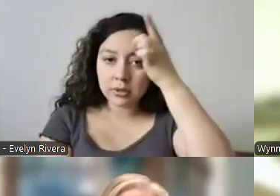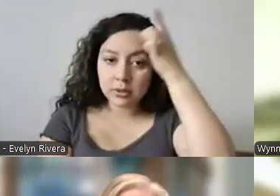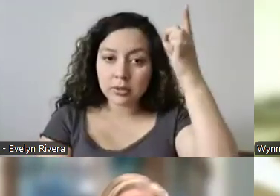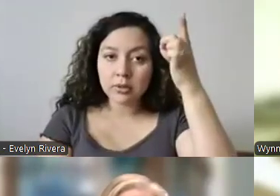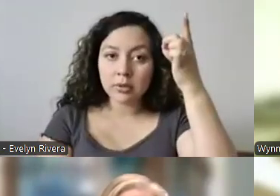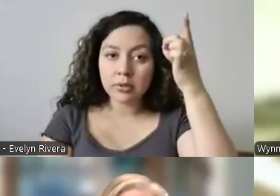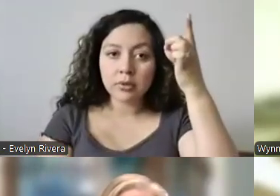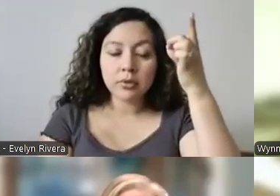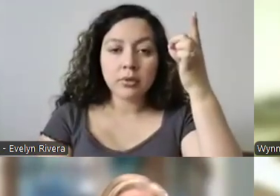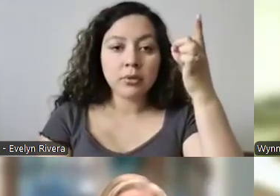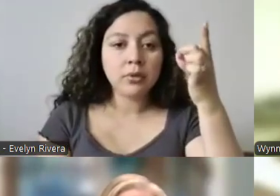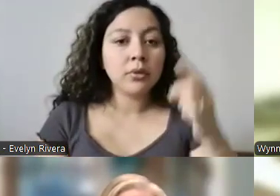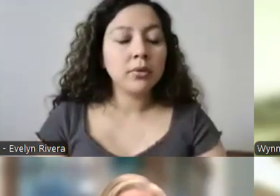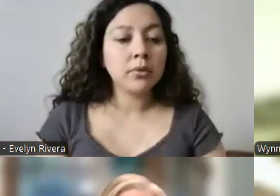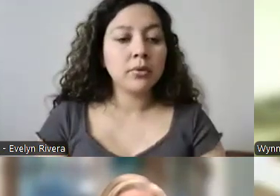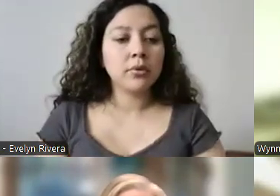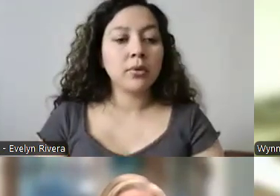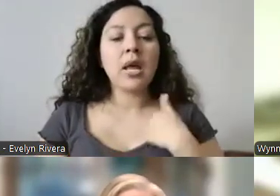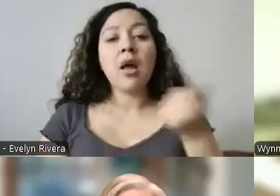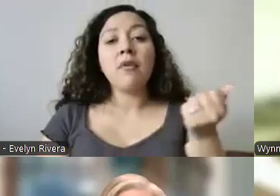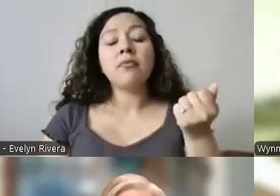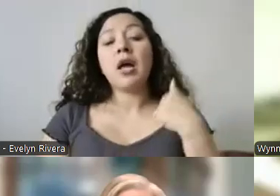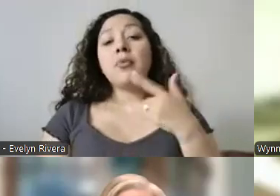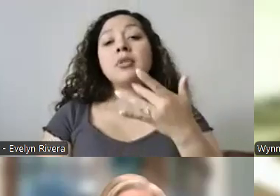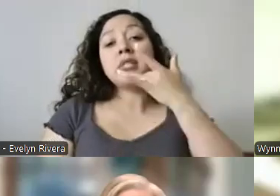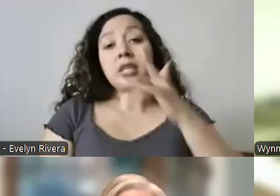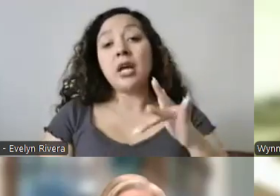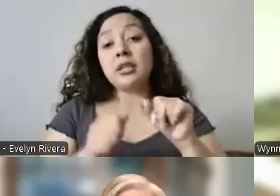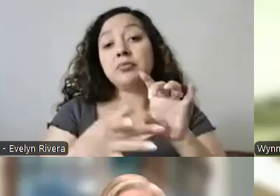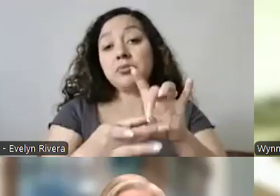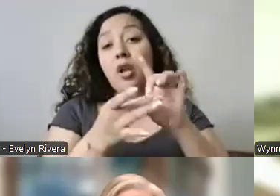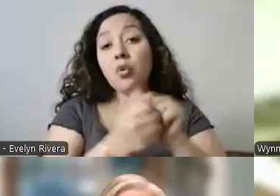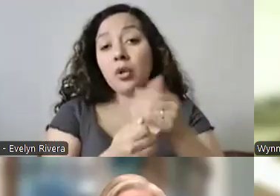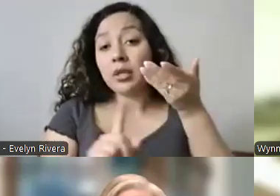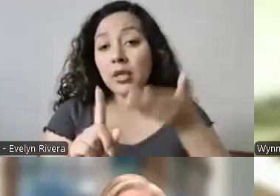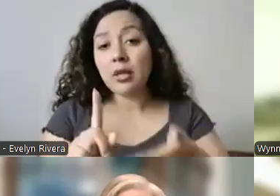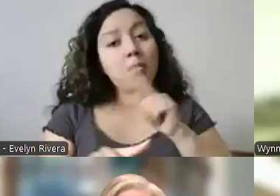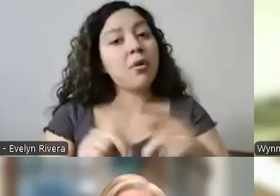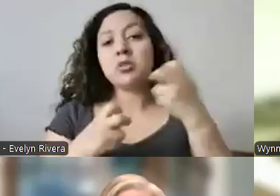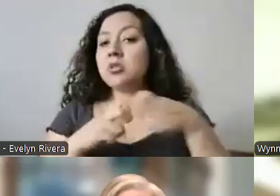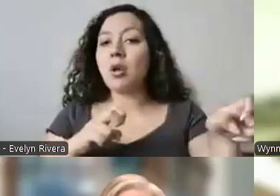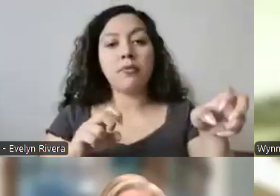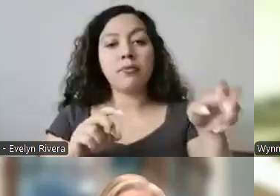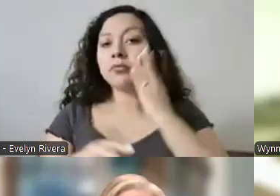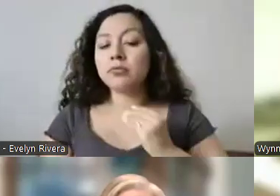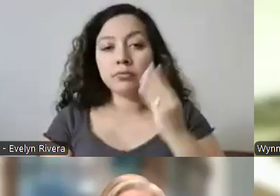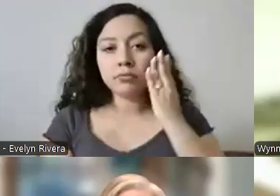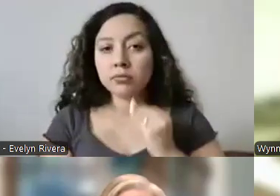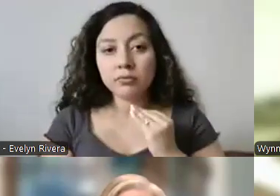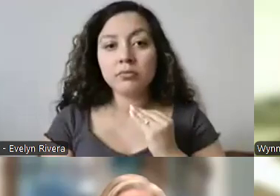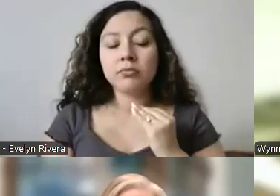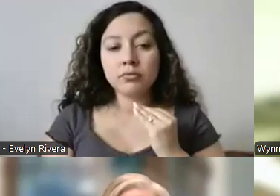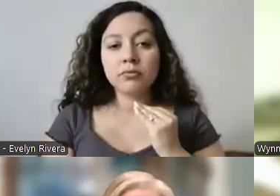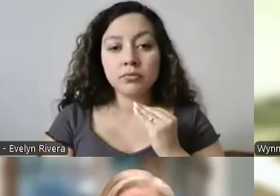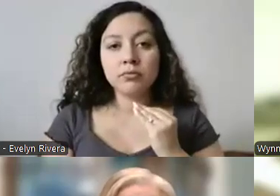enough to spend some time with him. And it was a very difficult experience, obviously, to watch somebody